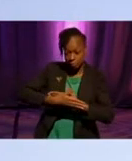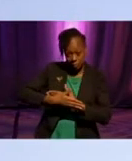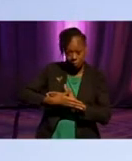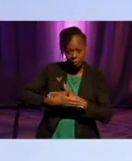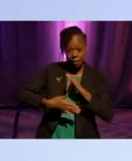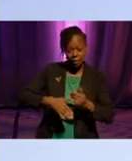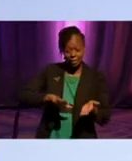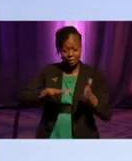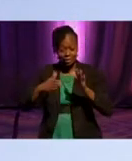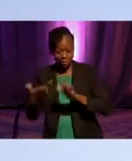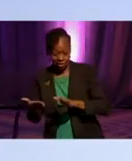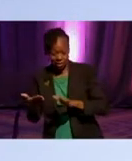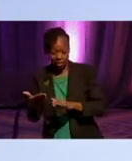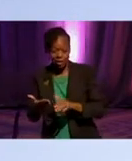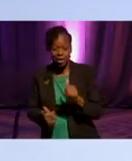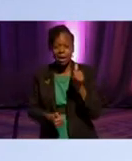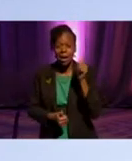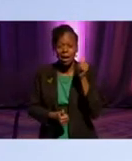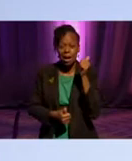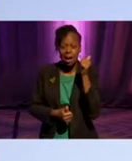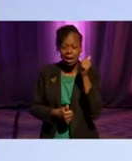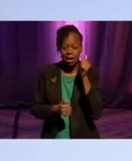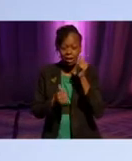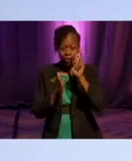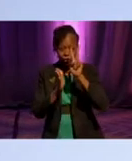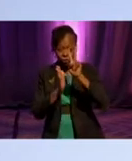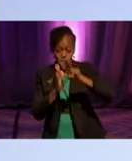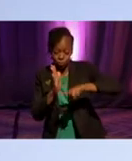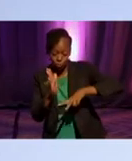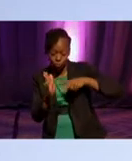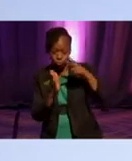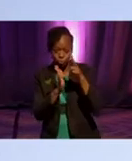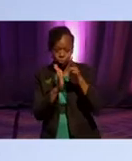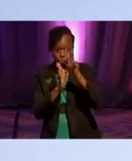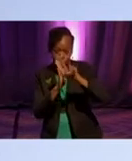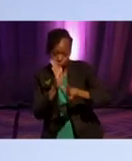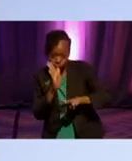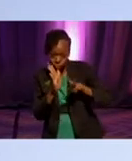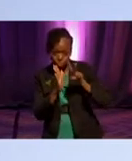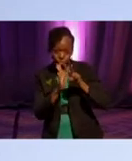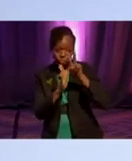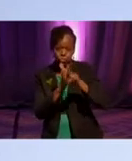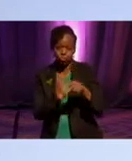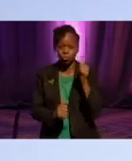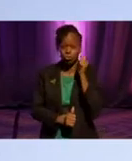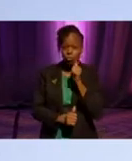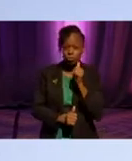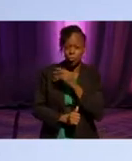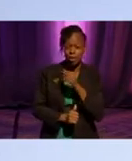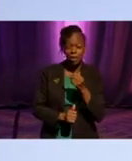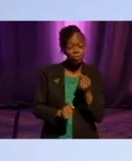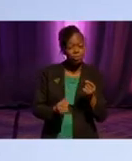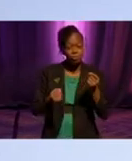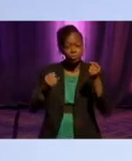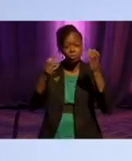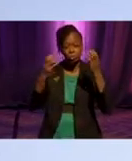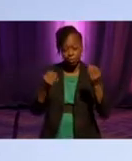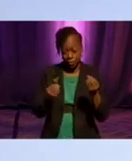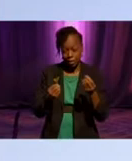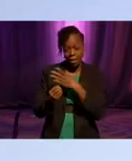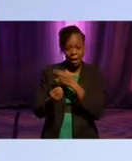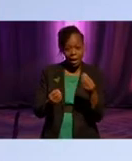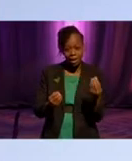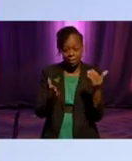that die every 2 hours, every day. And far too many, and far too much, and